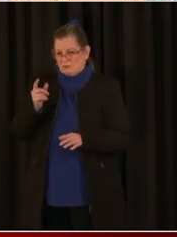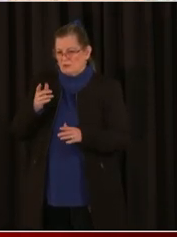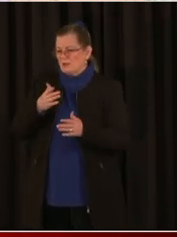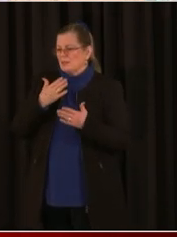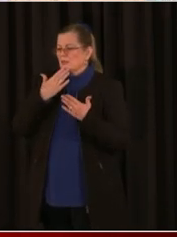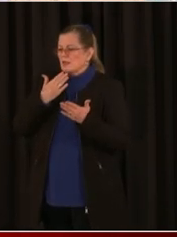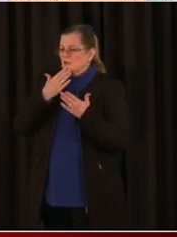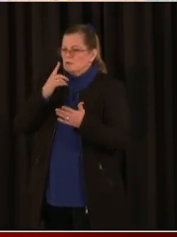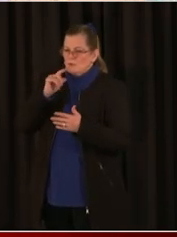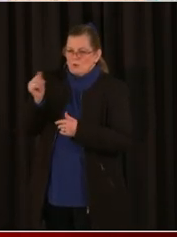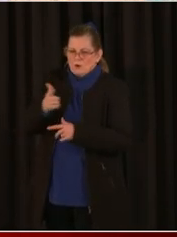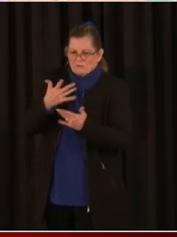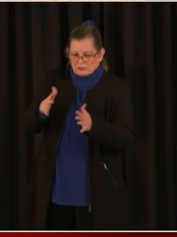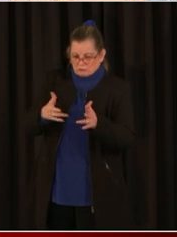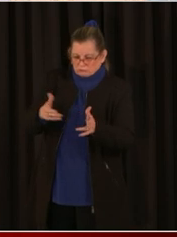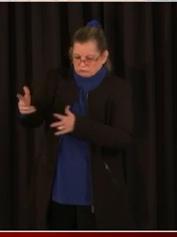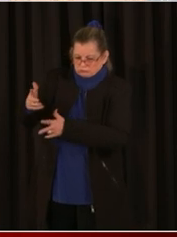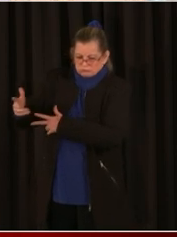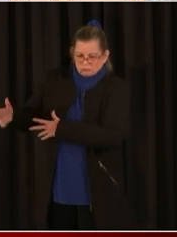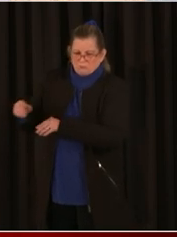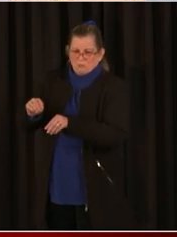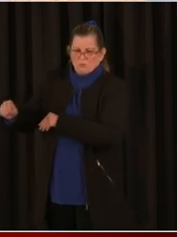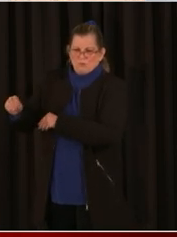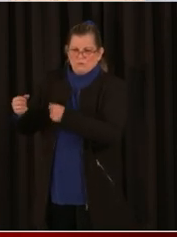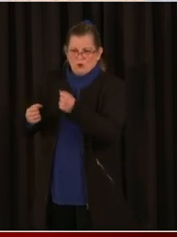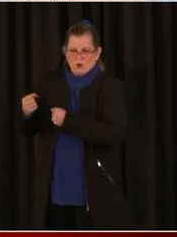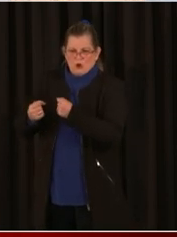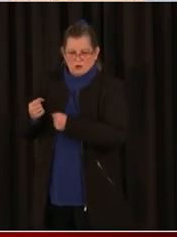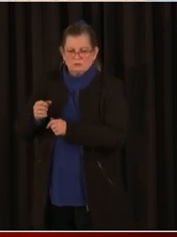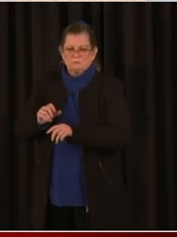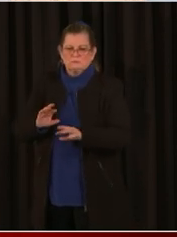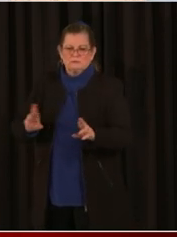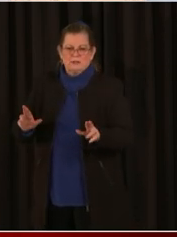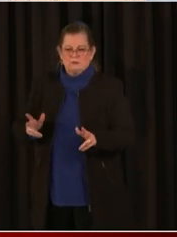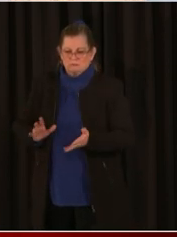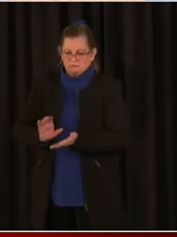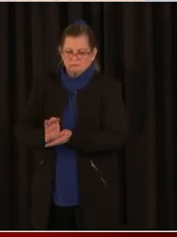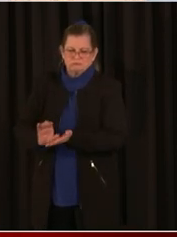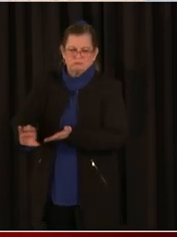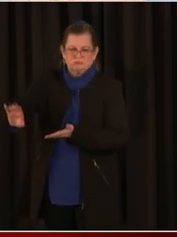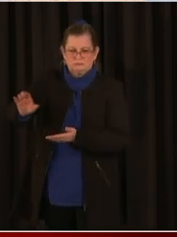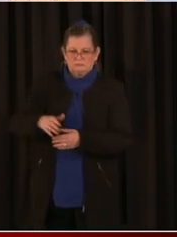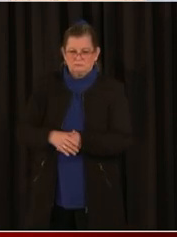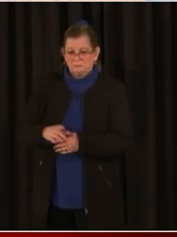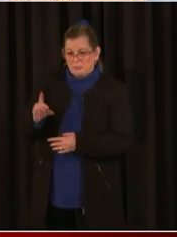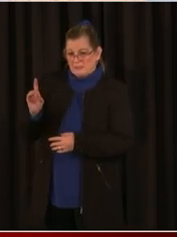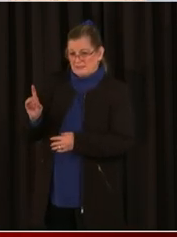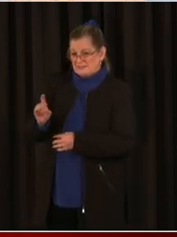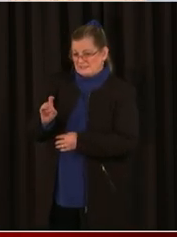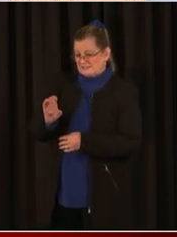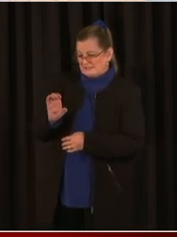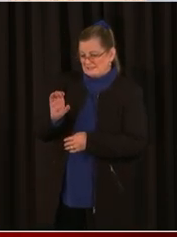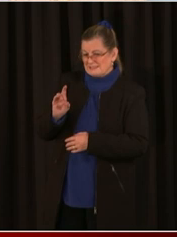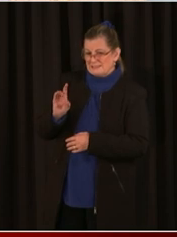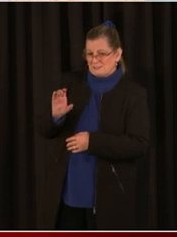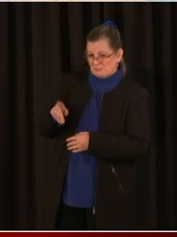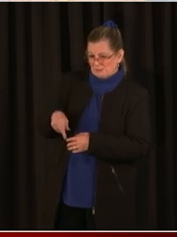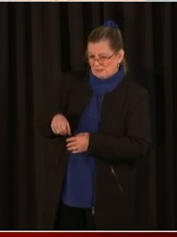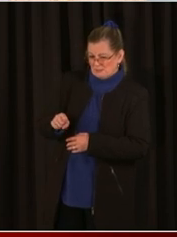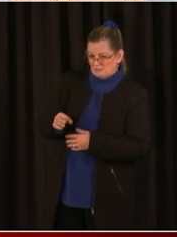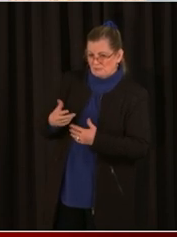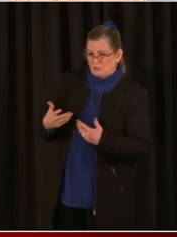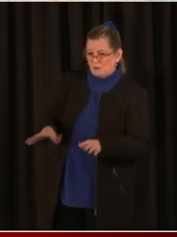so our snow team could work. That emergency has been lifted. DCPS was all virtual today due